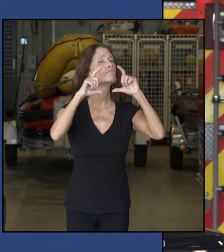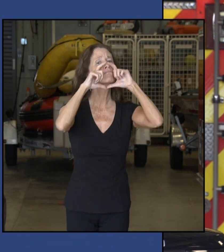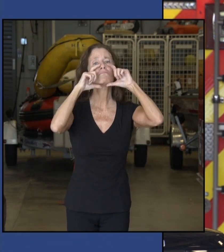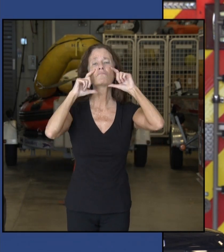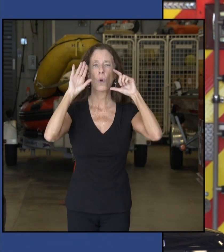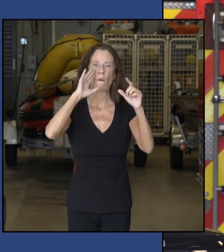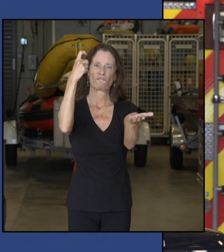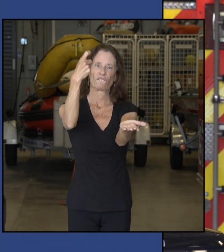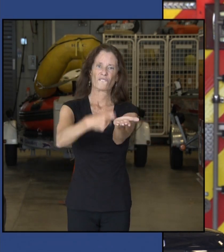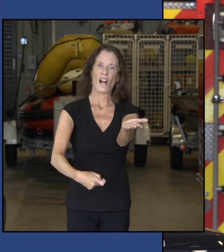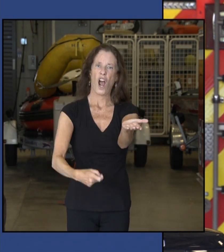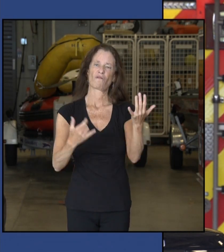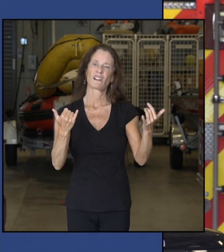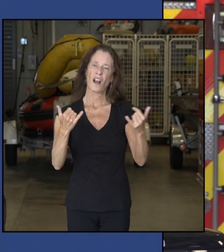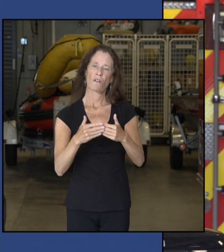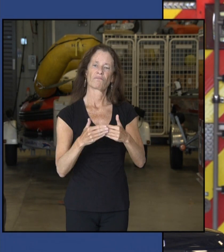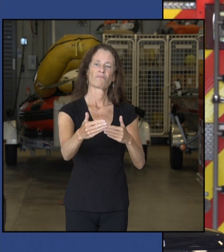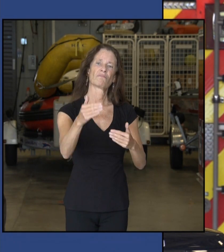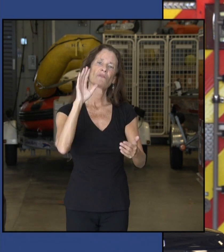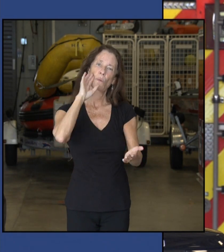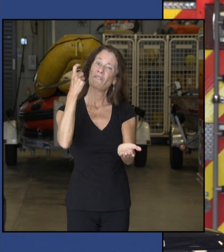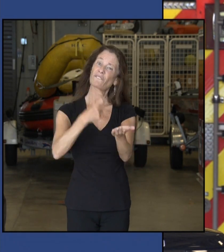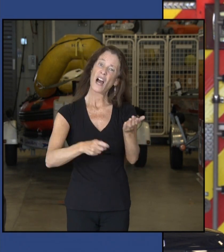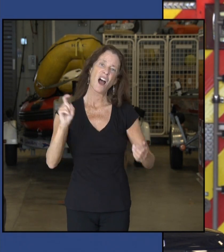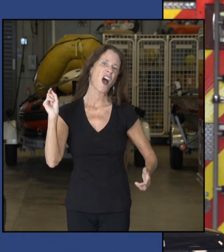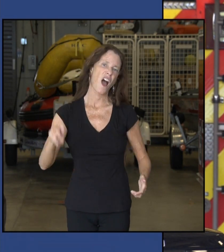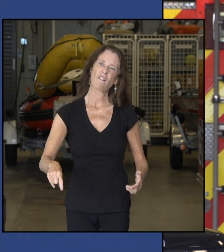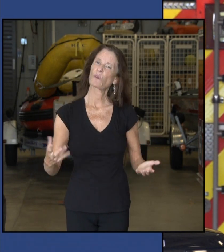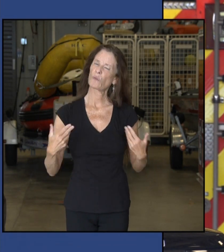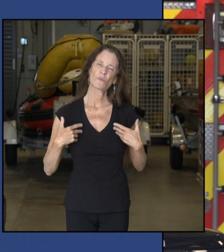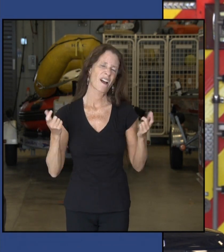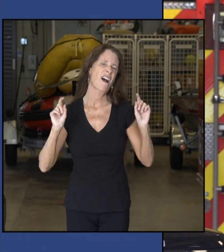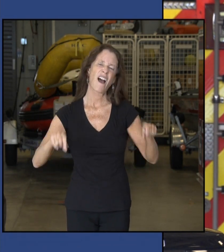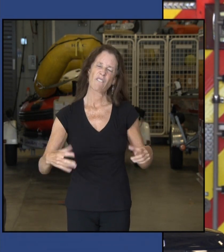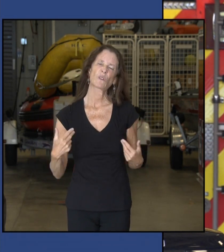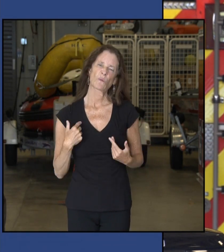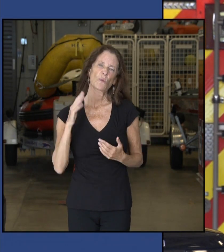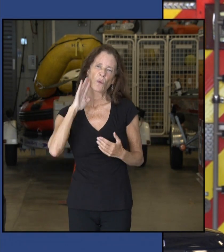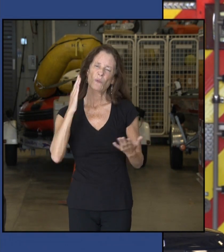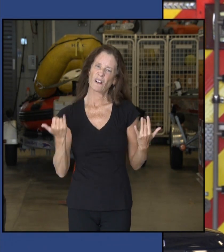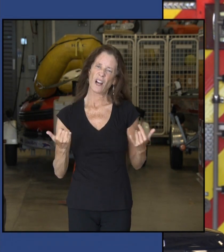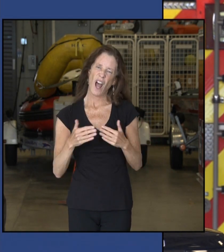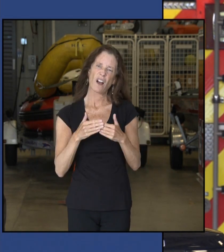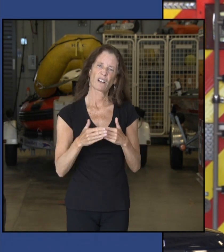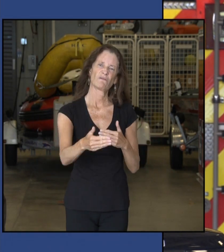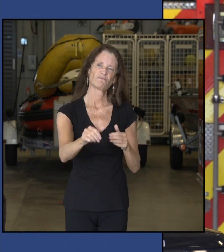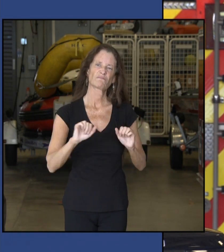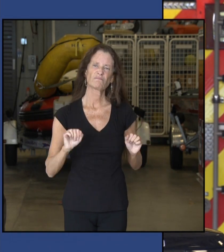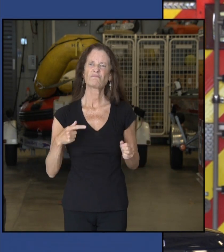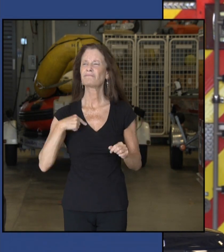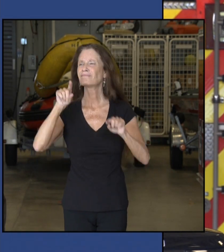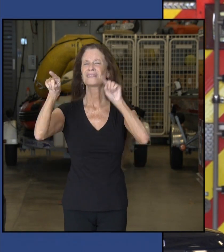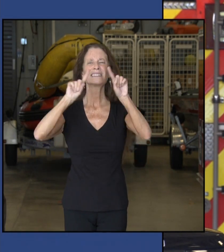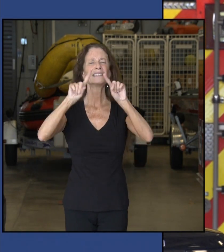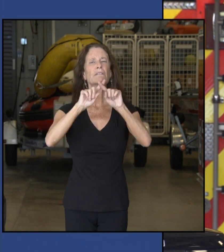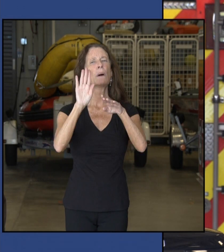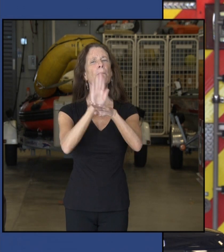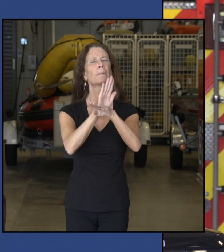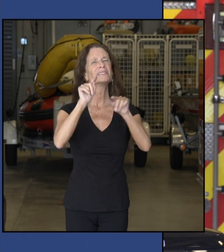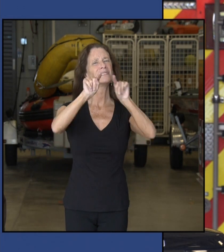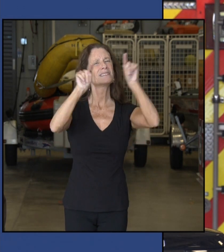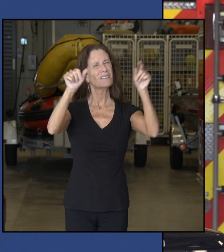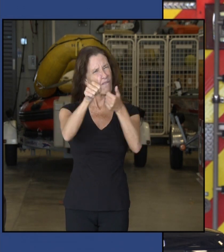keep Pennsylvanians safe, and that's what we'll do. We're already working with businesses to ensure that they're in